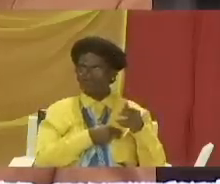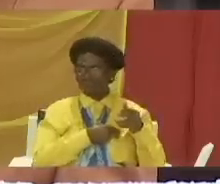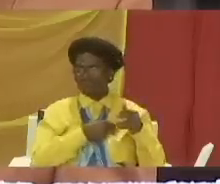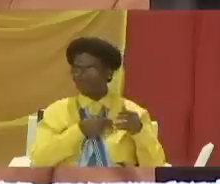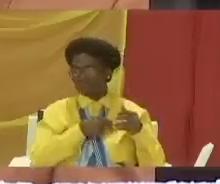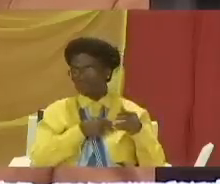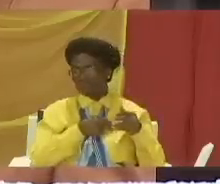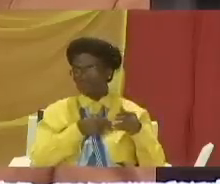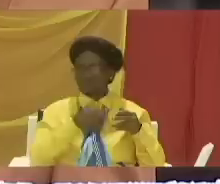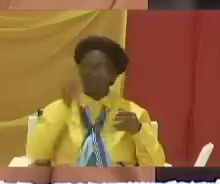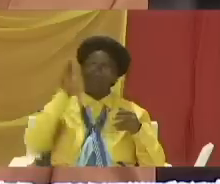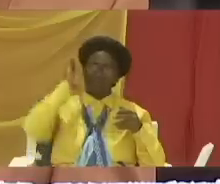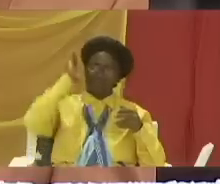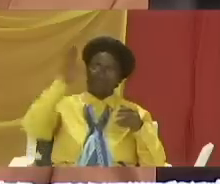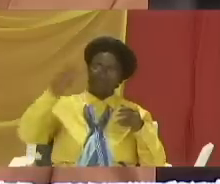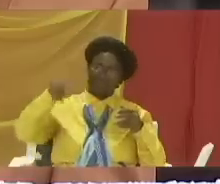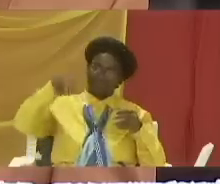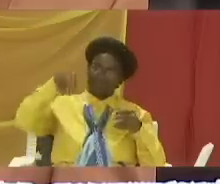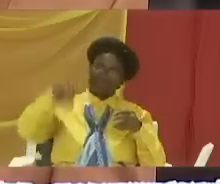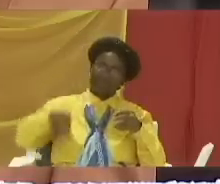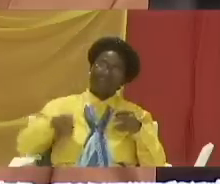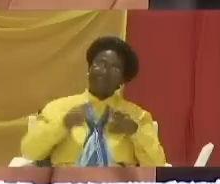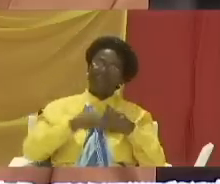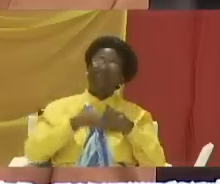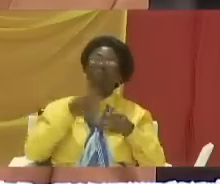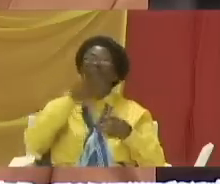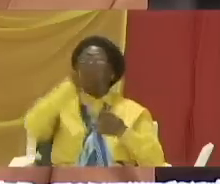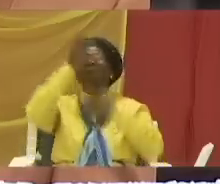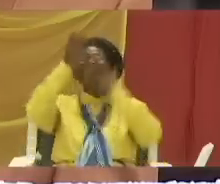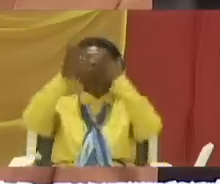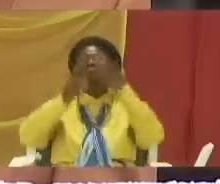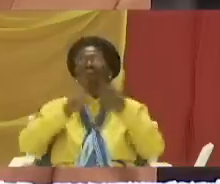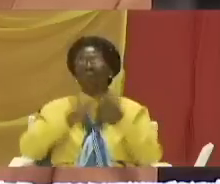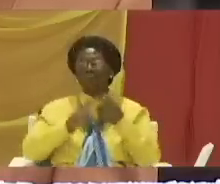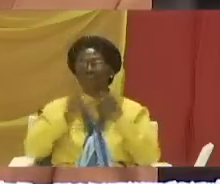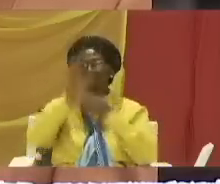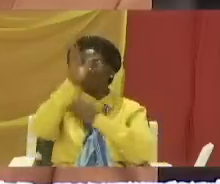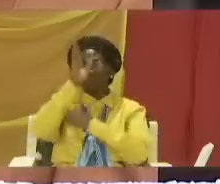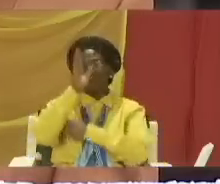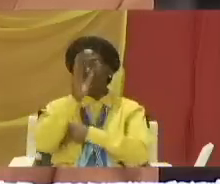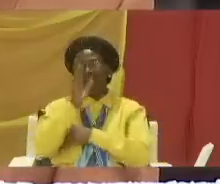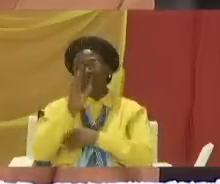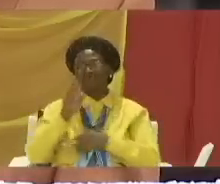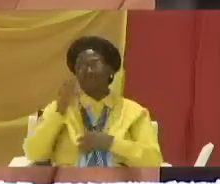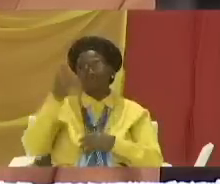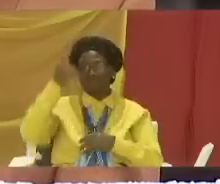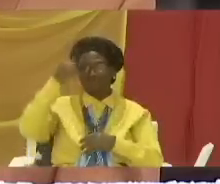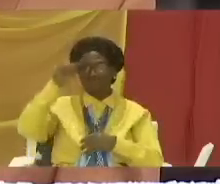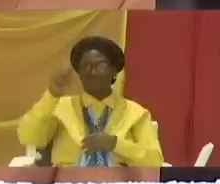we need to cry to God for the activation of the covenant for mercy,